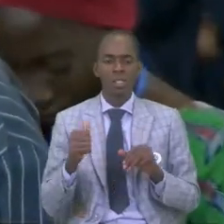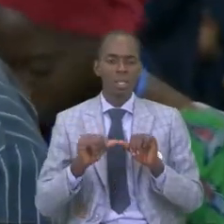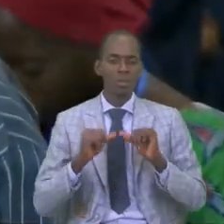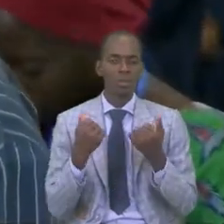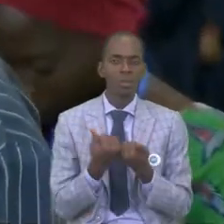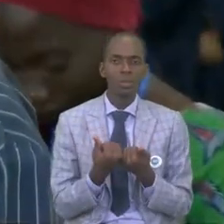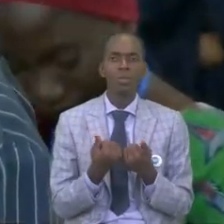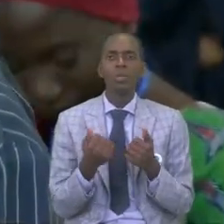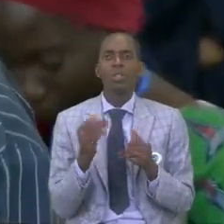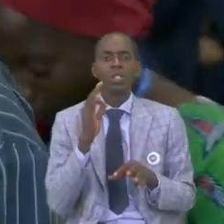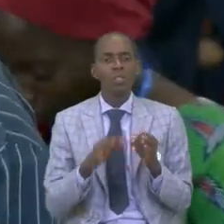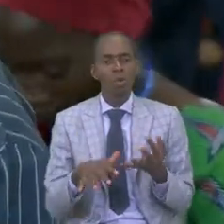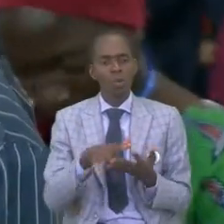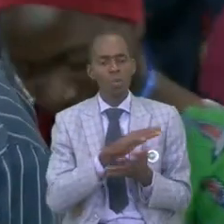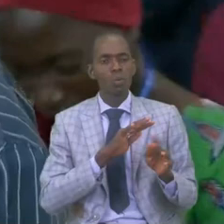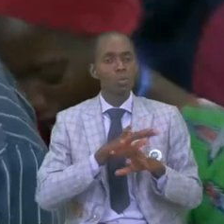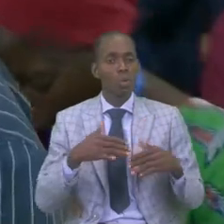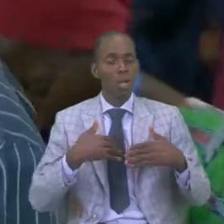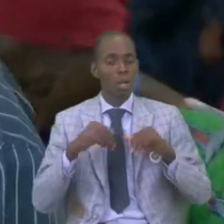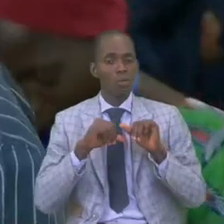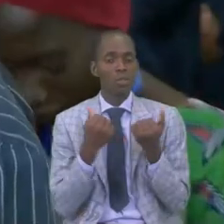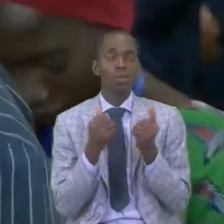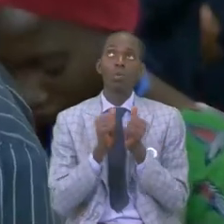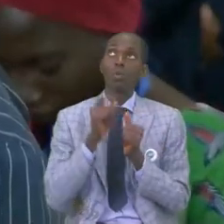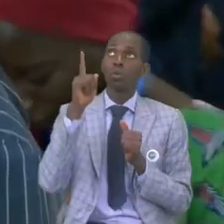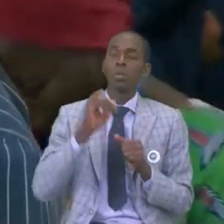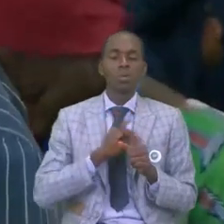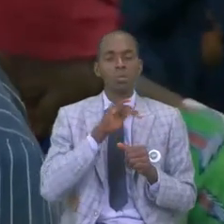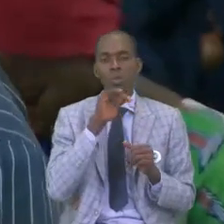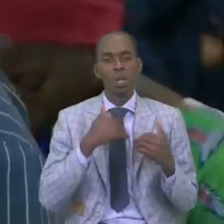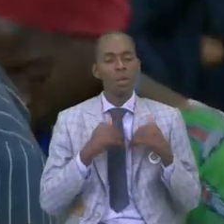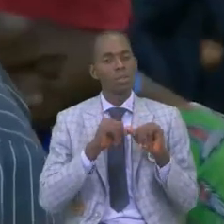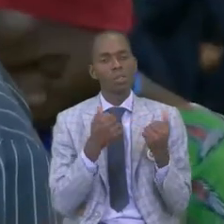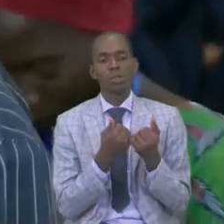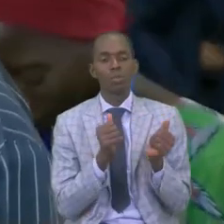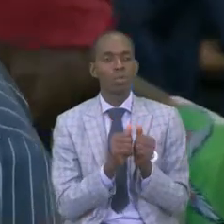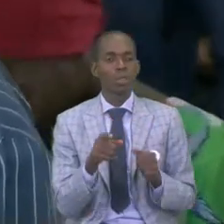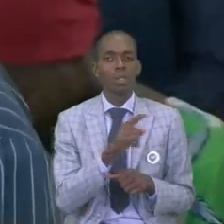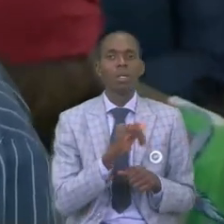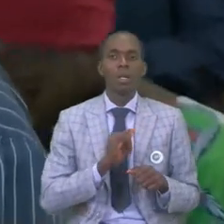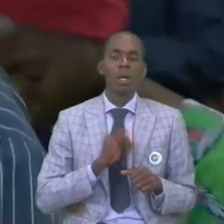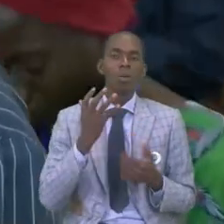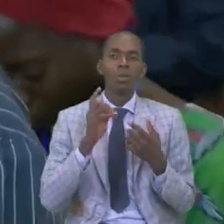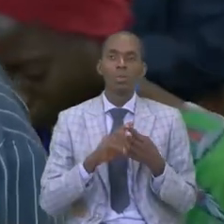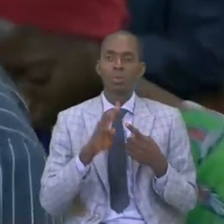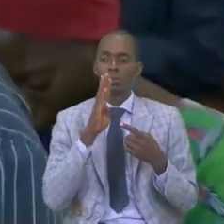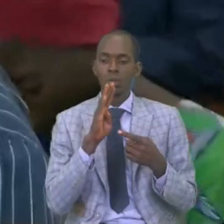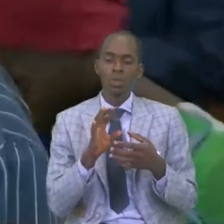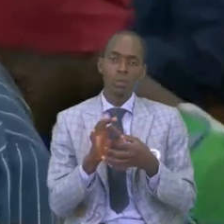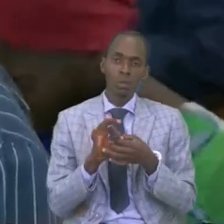those people don't have any association with you, I'm going to belong to the Lord completely, entirely. And